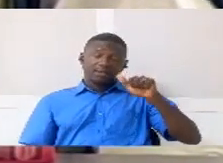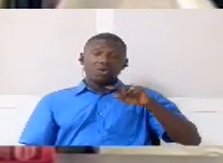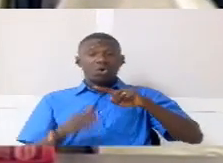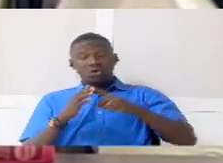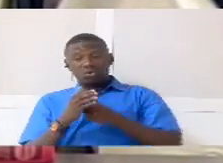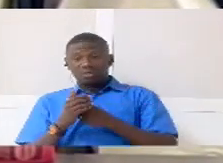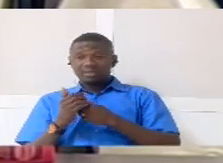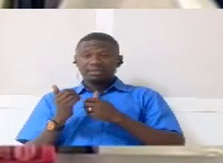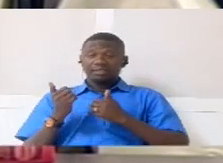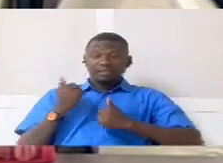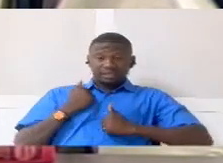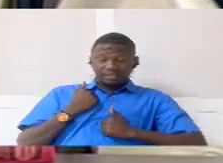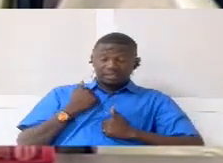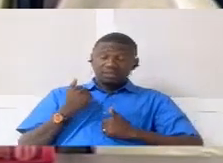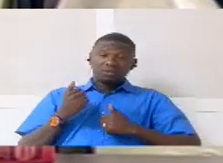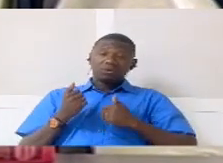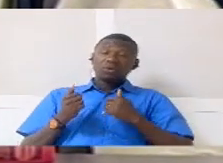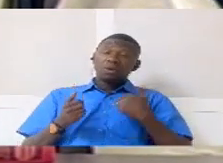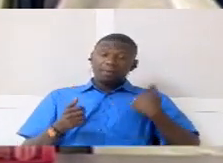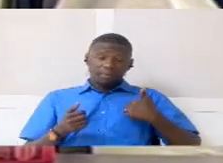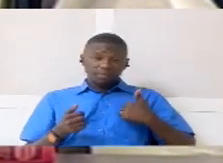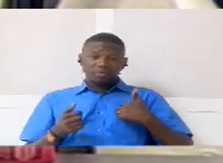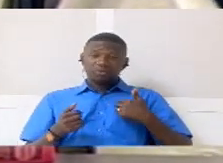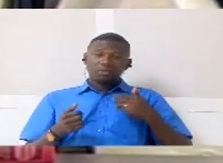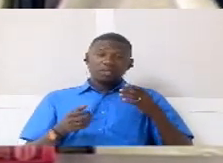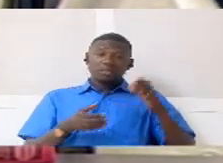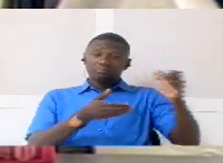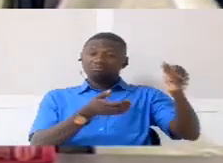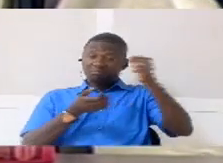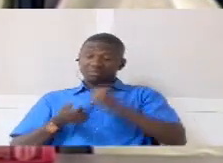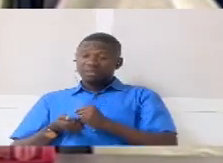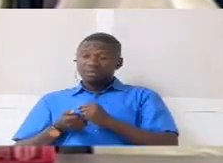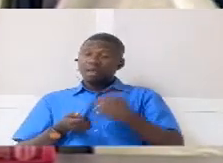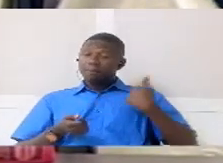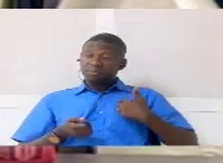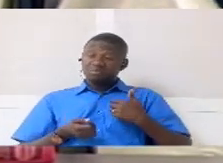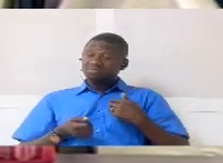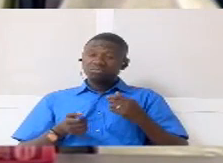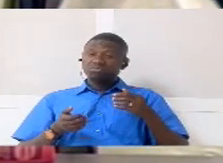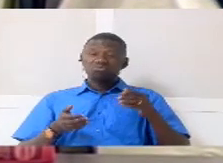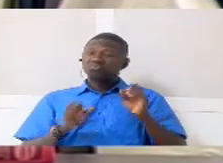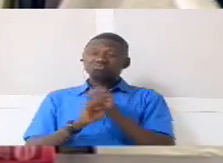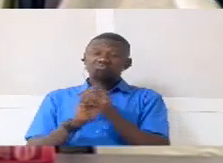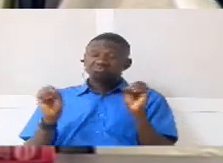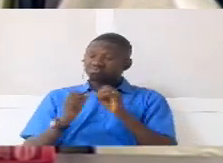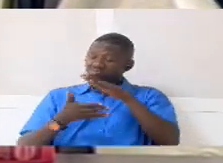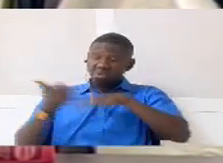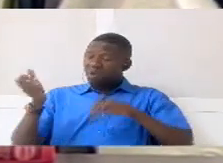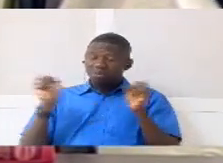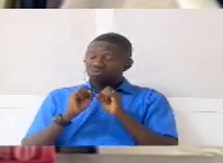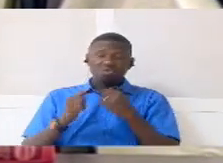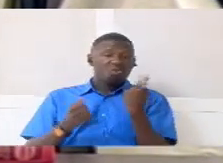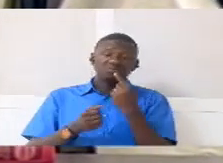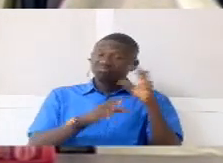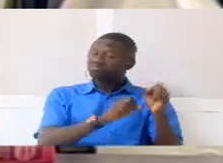nyeng kanto nin tankada bunda dokula kotangulu wul kamulu nati nati no lele drong inen kaiti bukana kamulu dundi dundi la kasola je